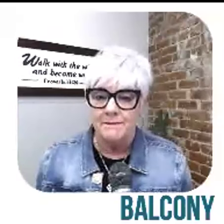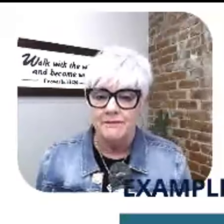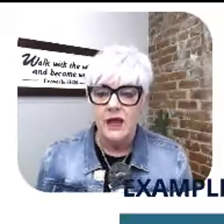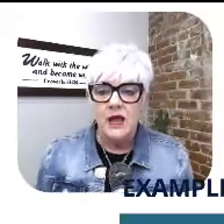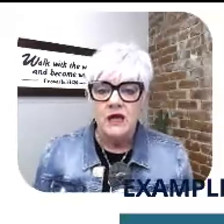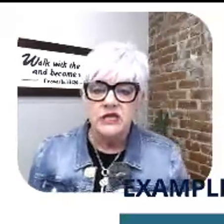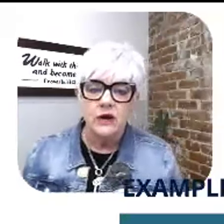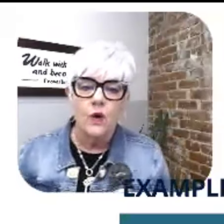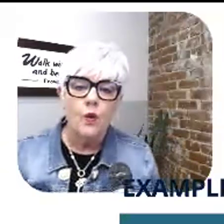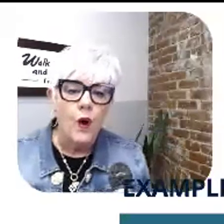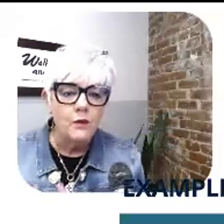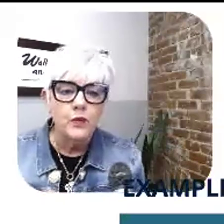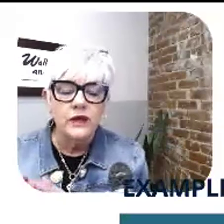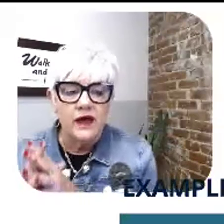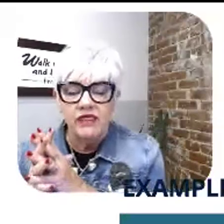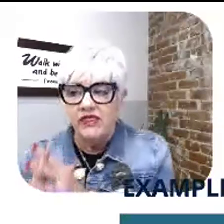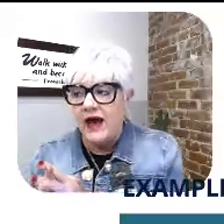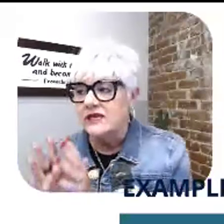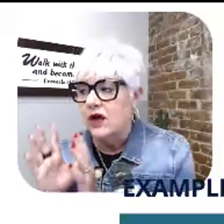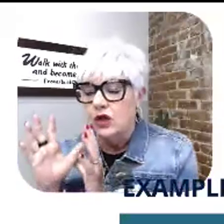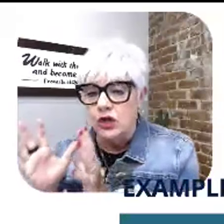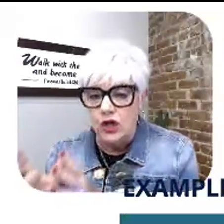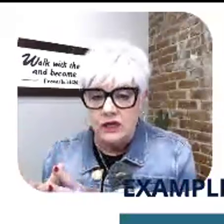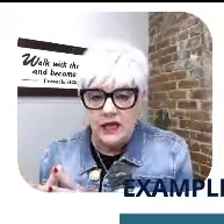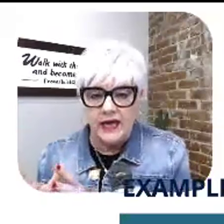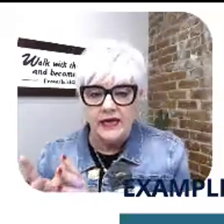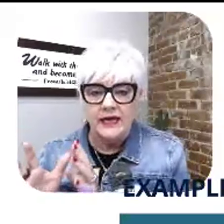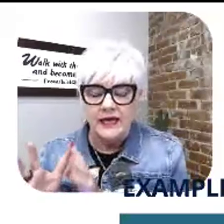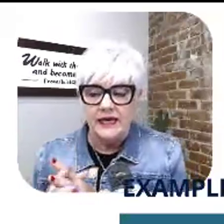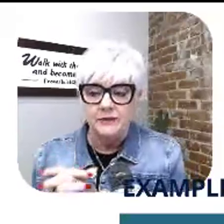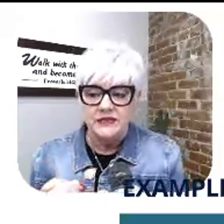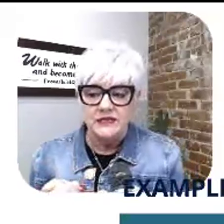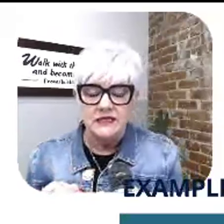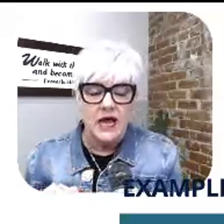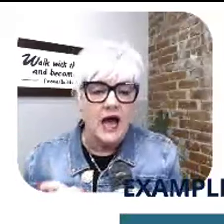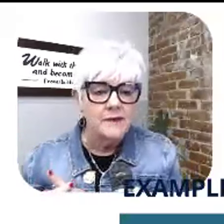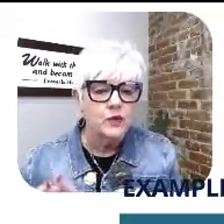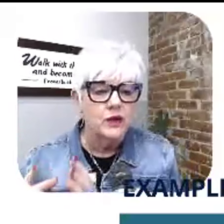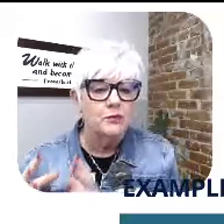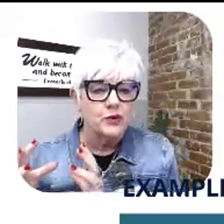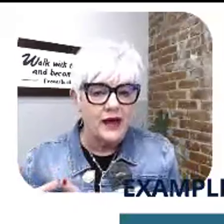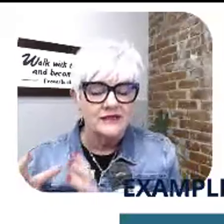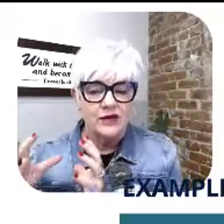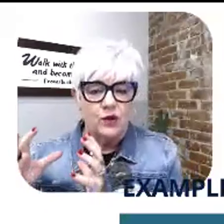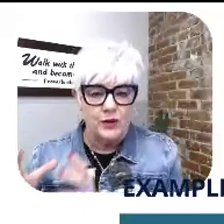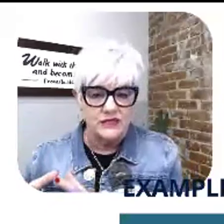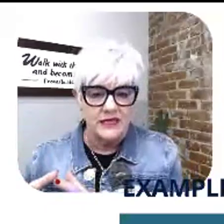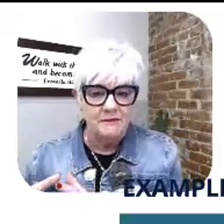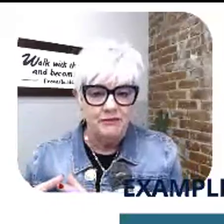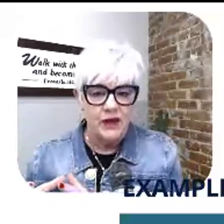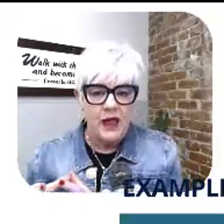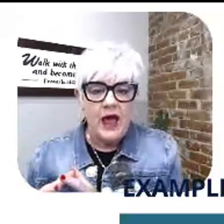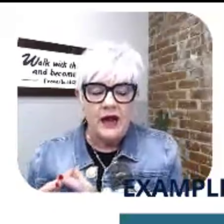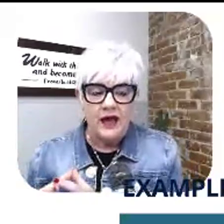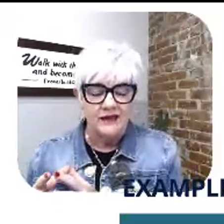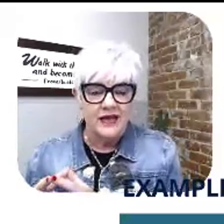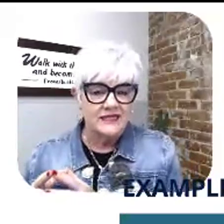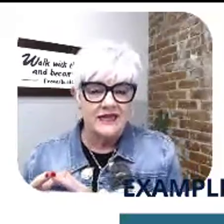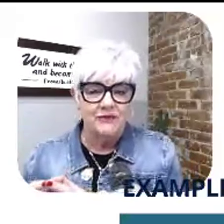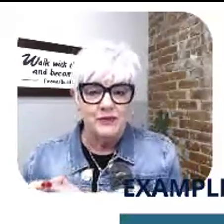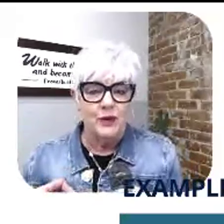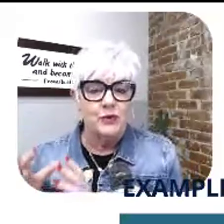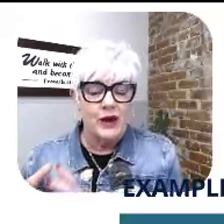balcony. So what would that look like in a business? I'm a real practical person. And I